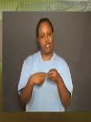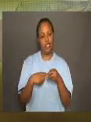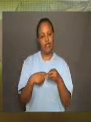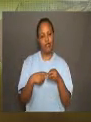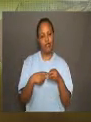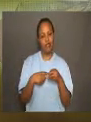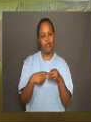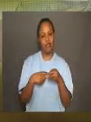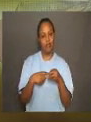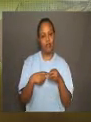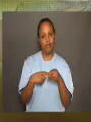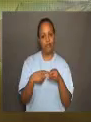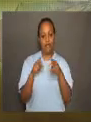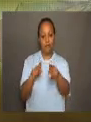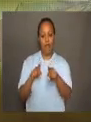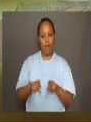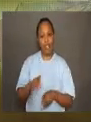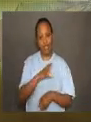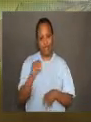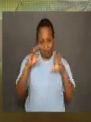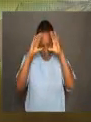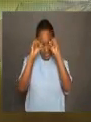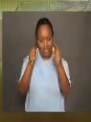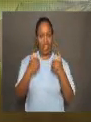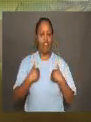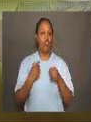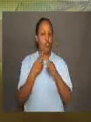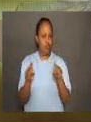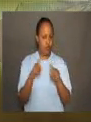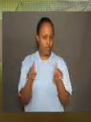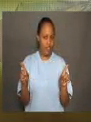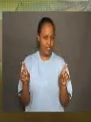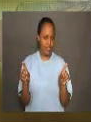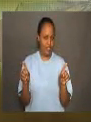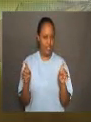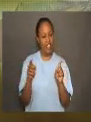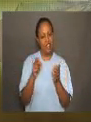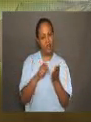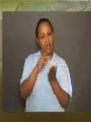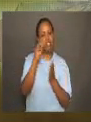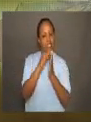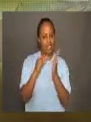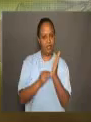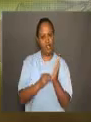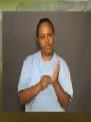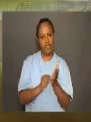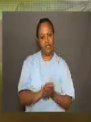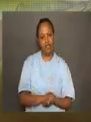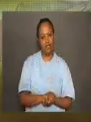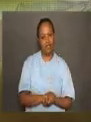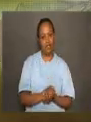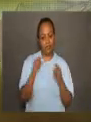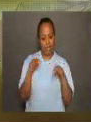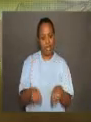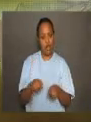between parliamentary and presidential democratic systems. In